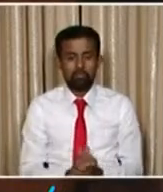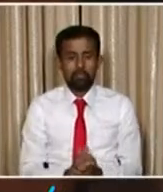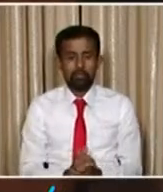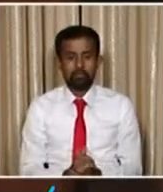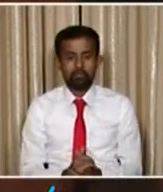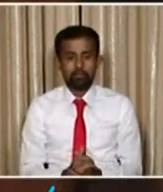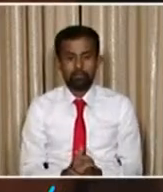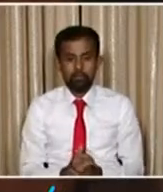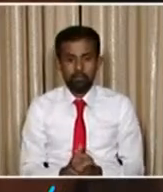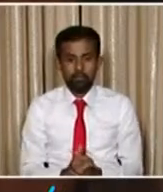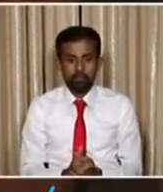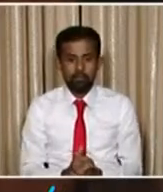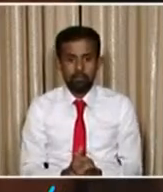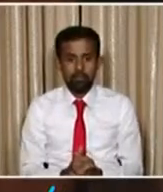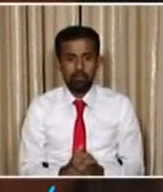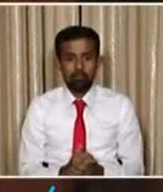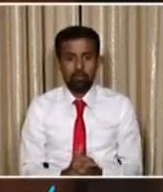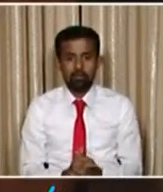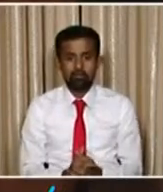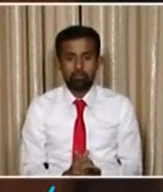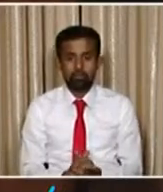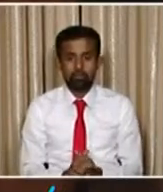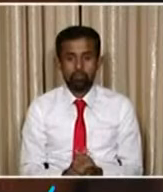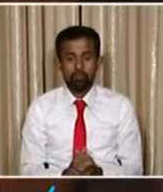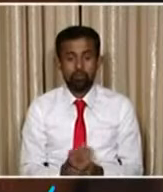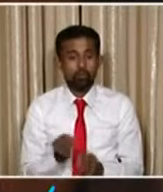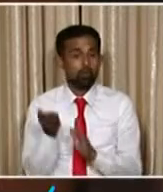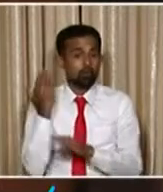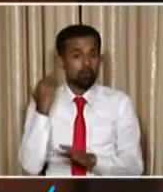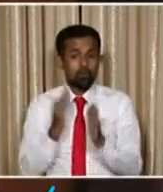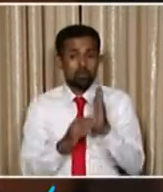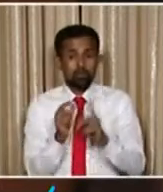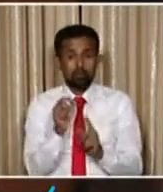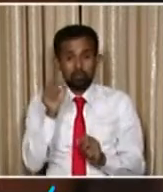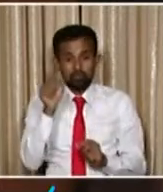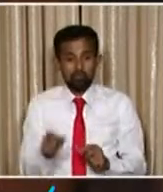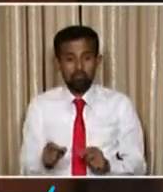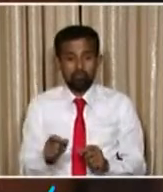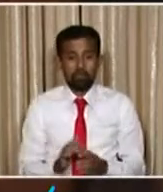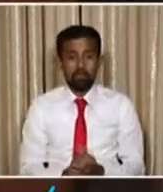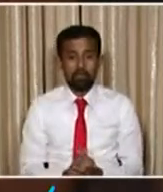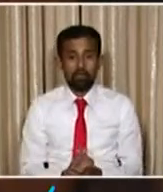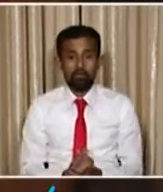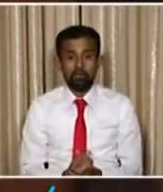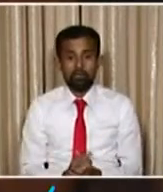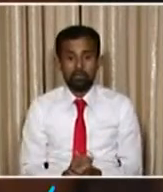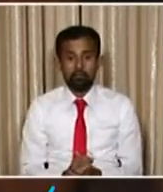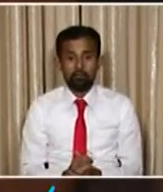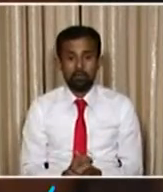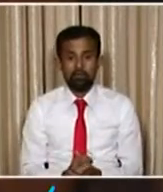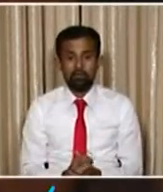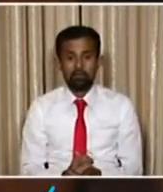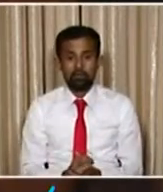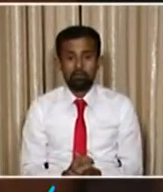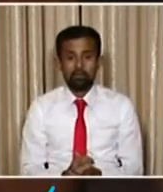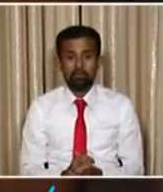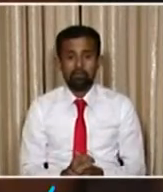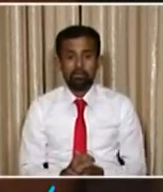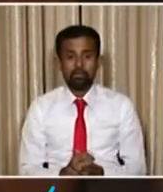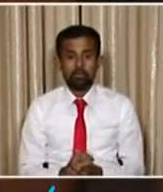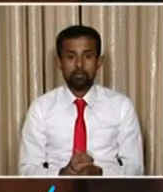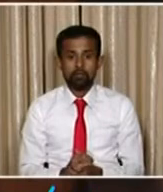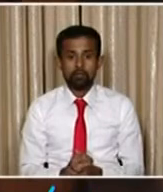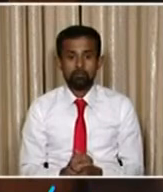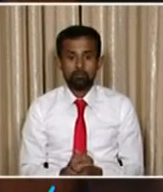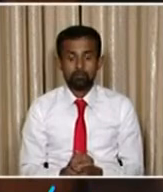previous ministers also gave me such similar responses saying the ferry service will start in 2 weeks or 3 weeks, but we are still